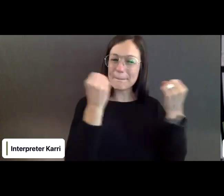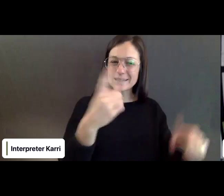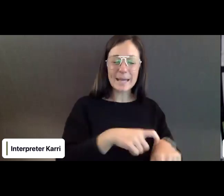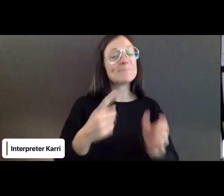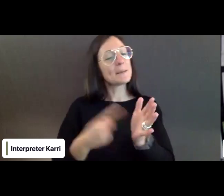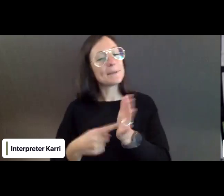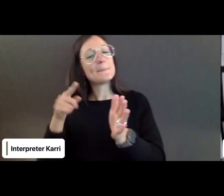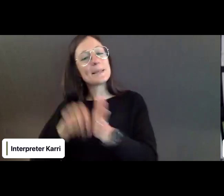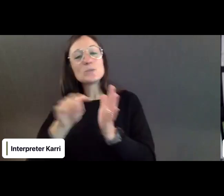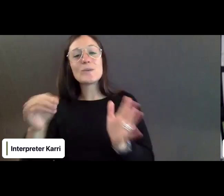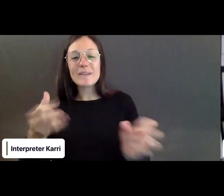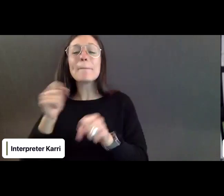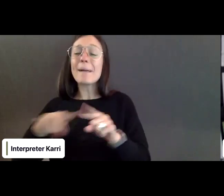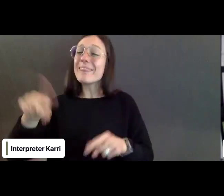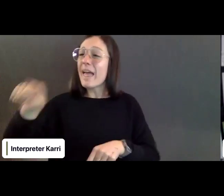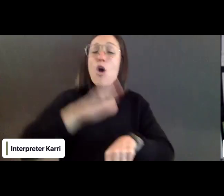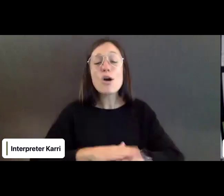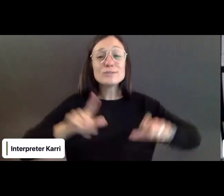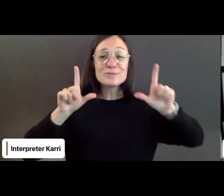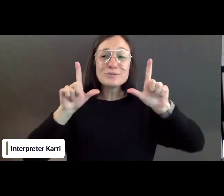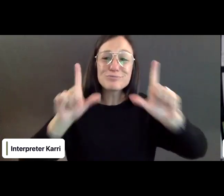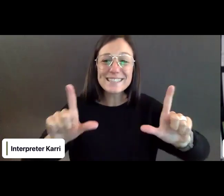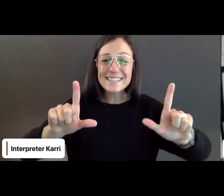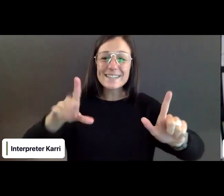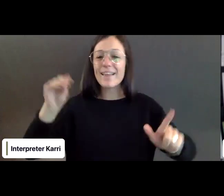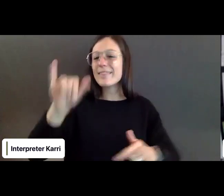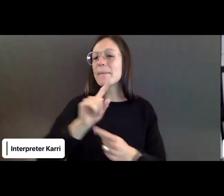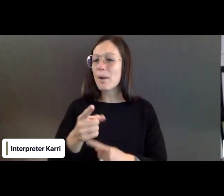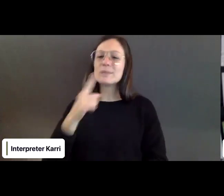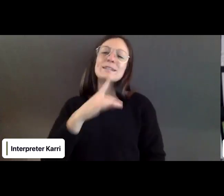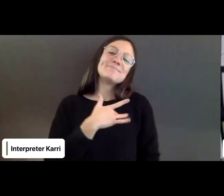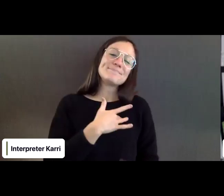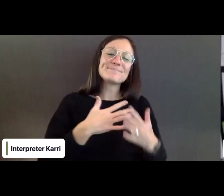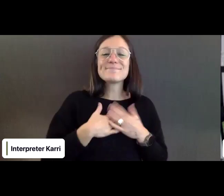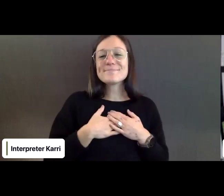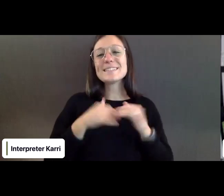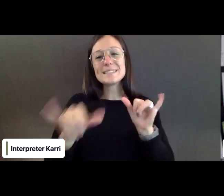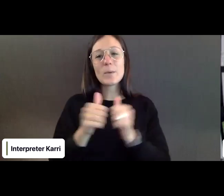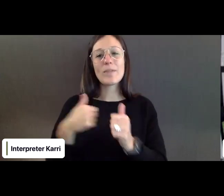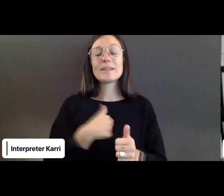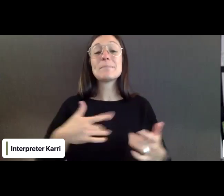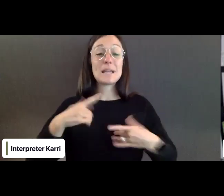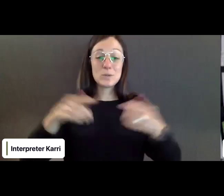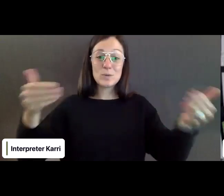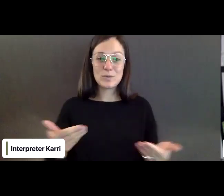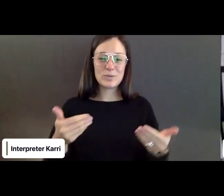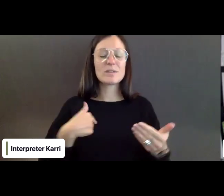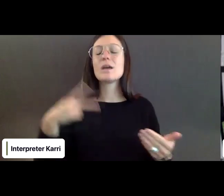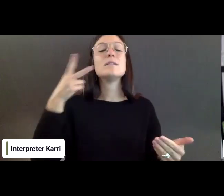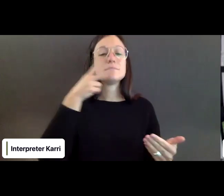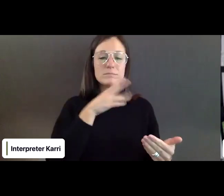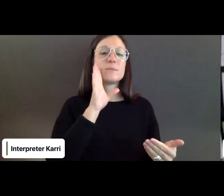but they spent time on your screen, and that moment lasted with us. And so I'm so excited to introduce, without further rambling on my